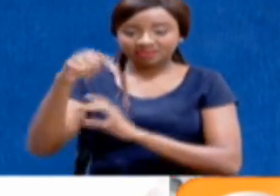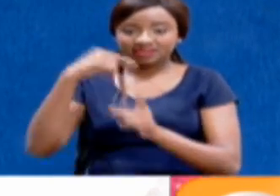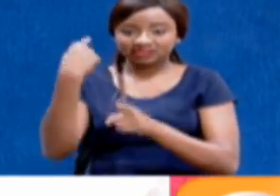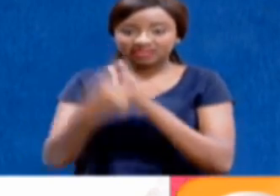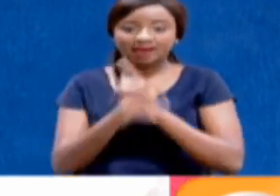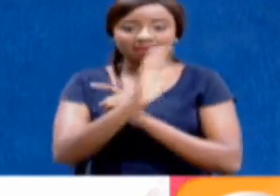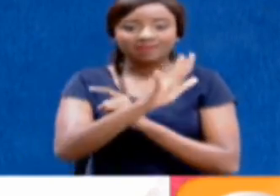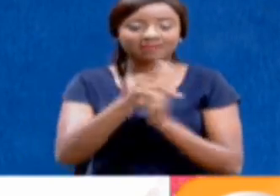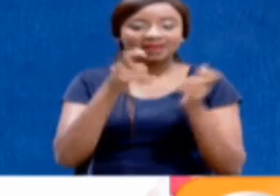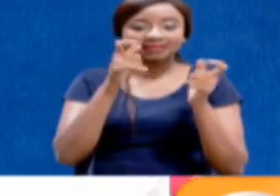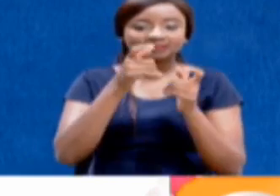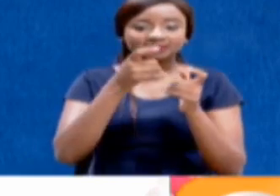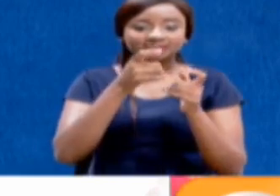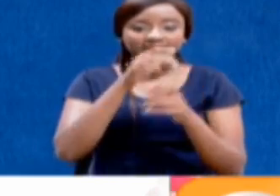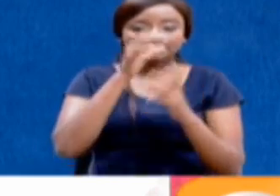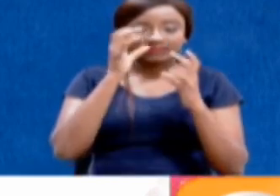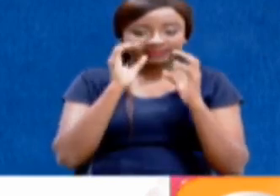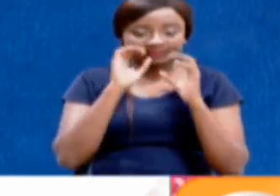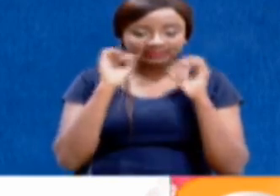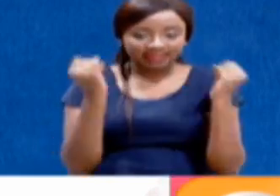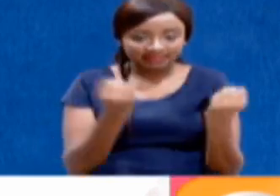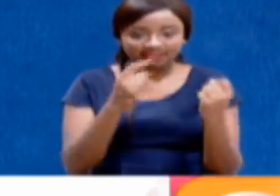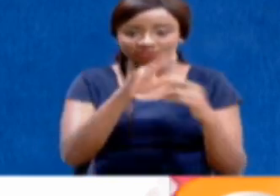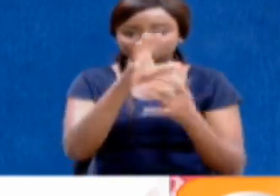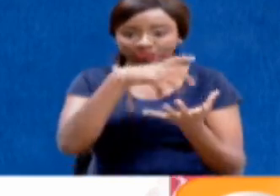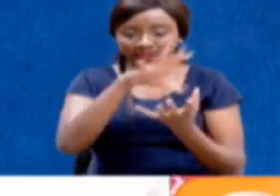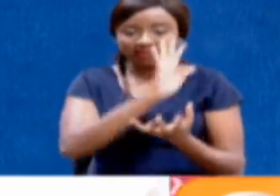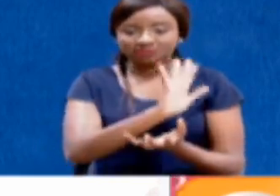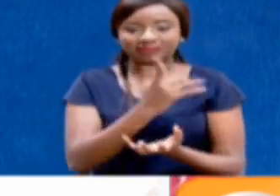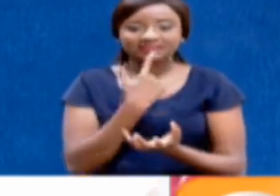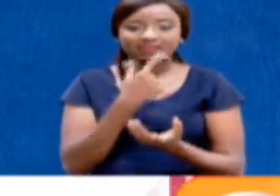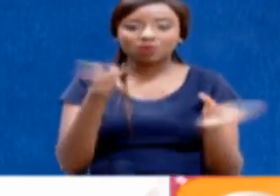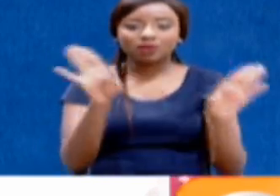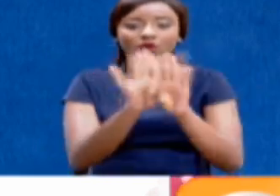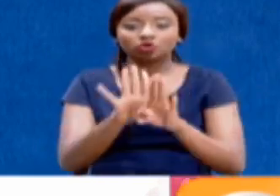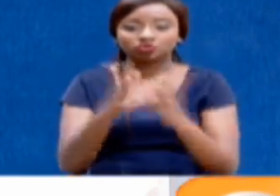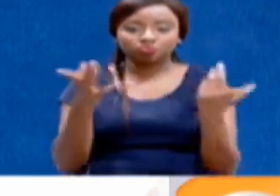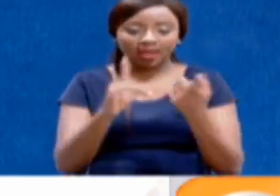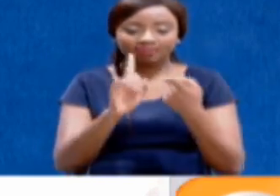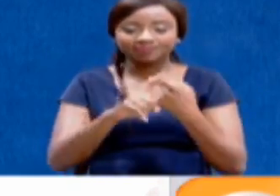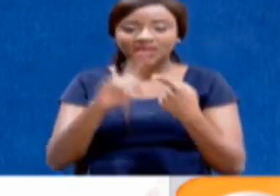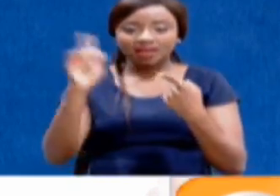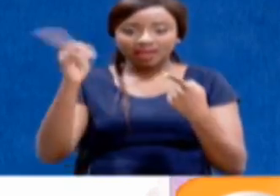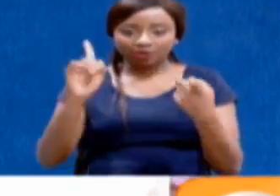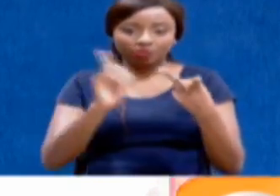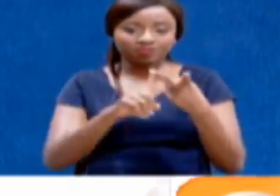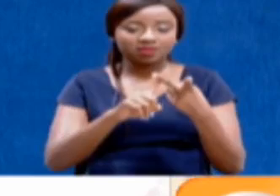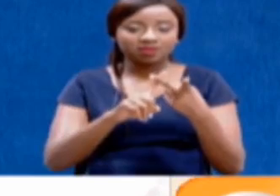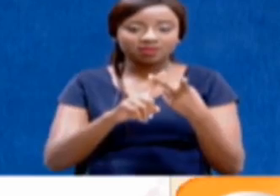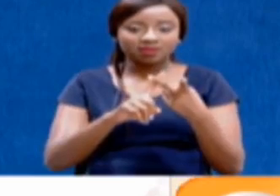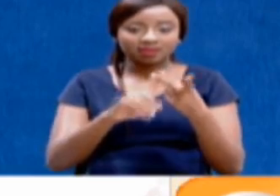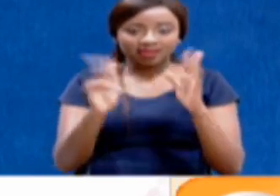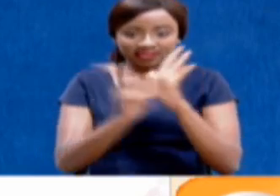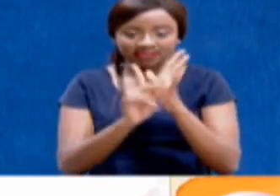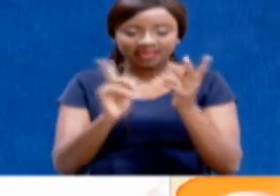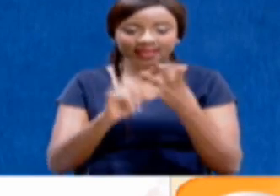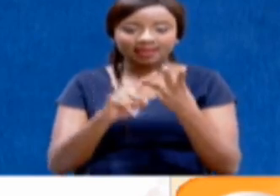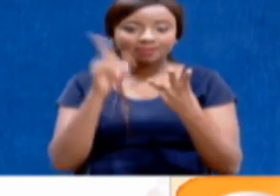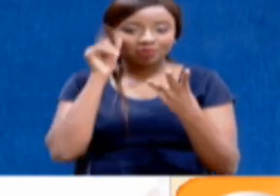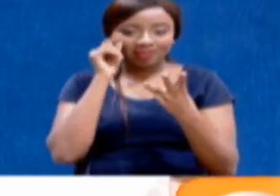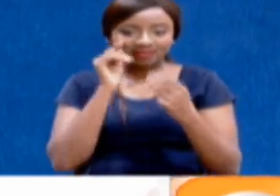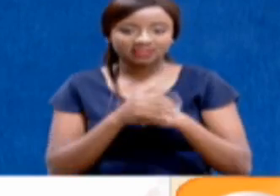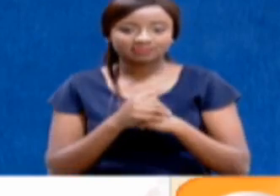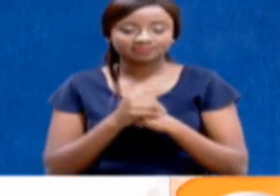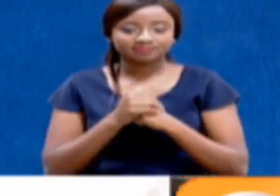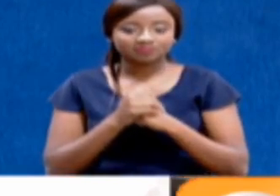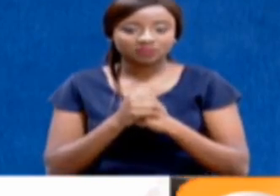the temporary closure of 3 of its outlets located in Nairobi, Kitale and Mombasa in what it said was a bid to serve